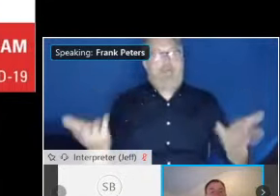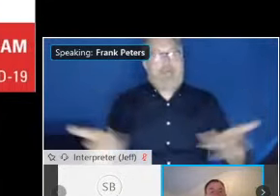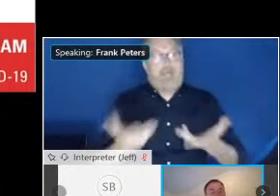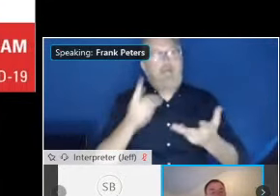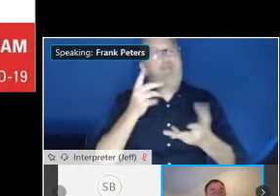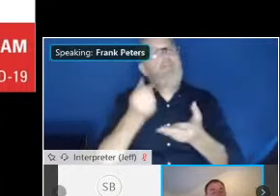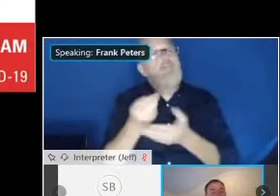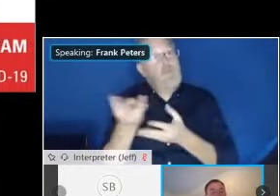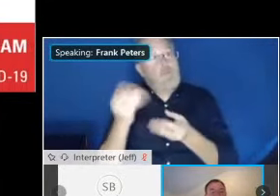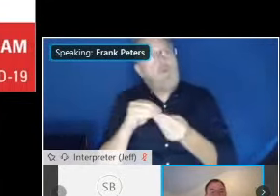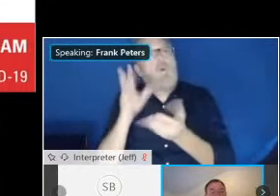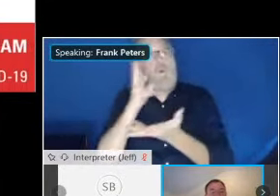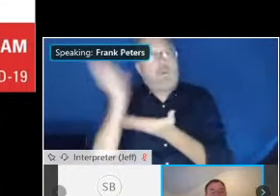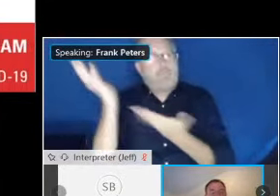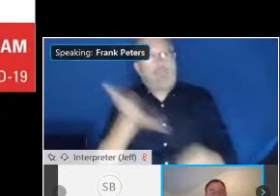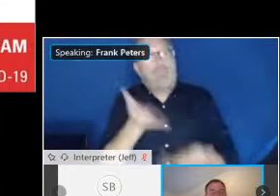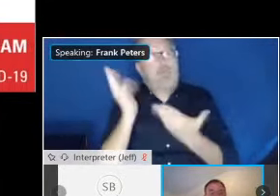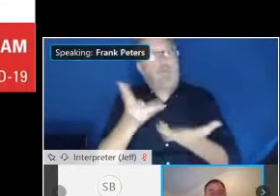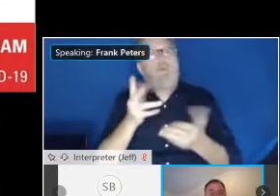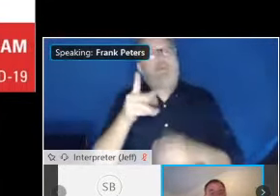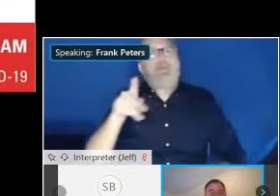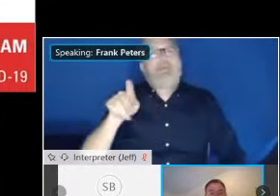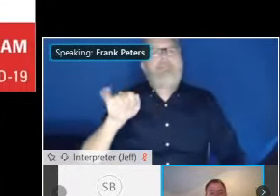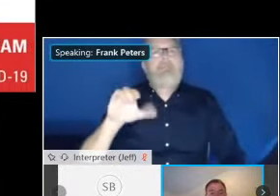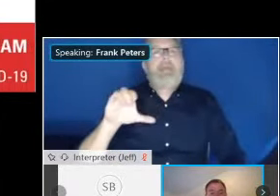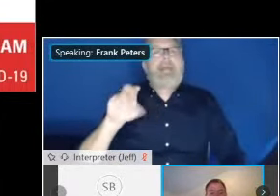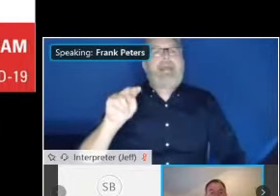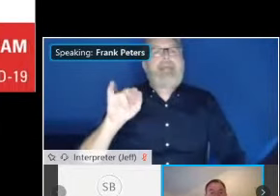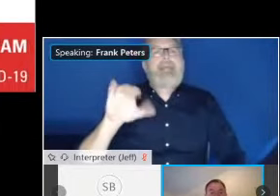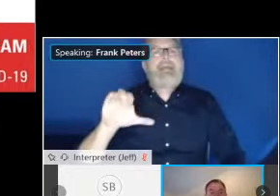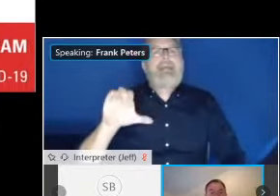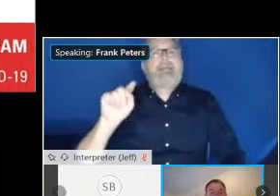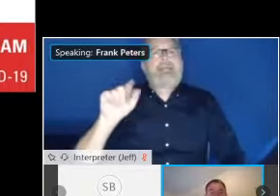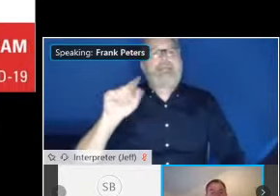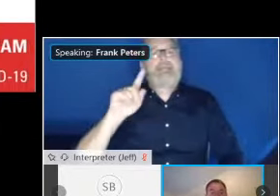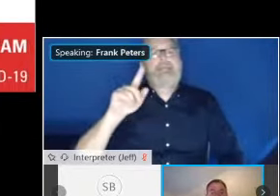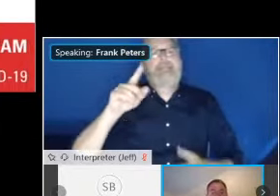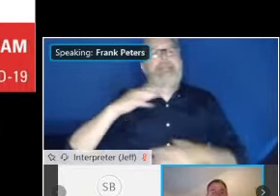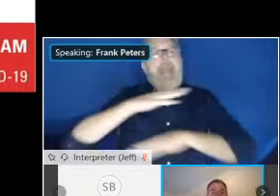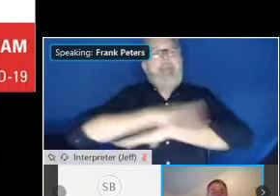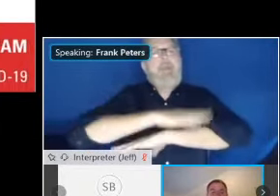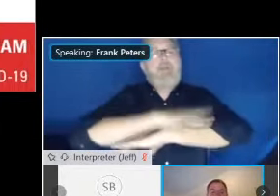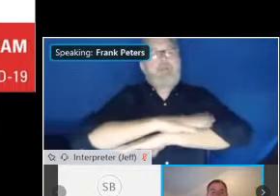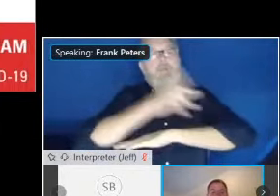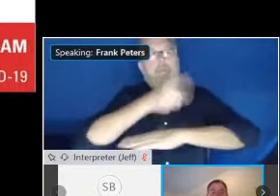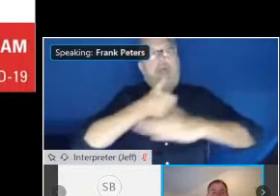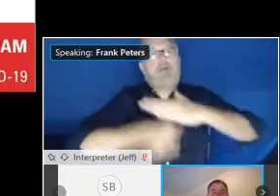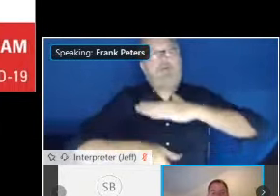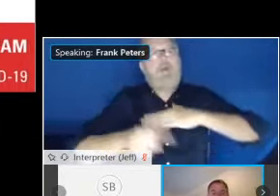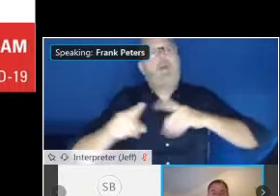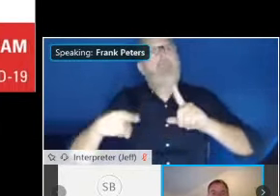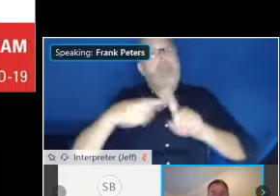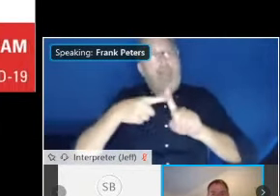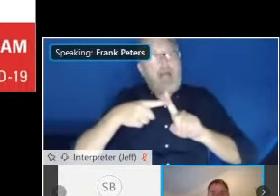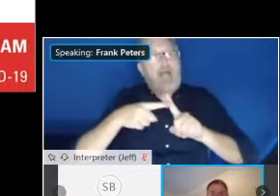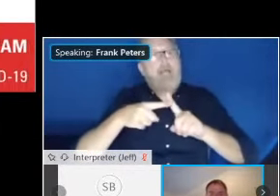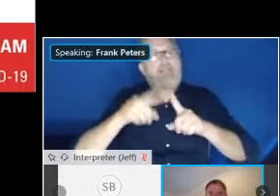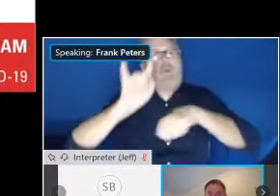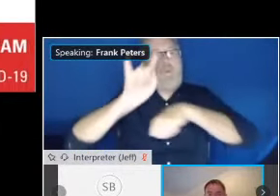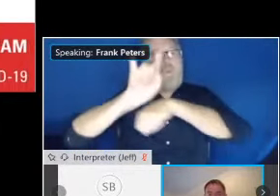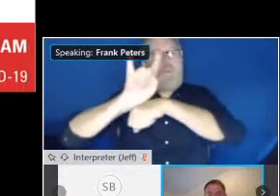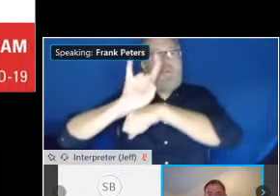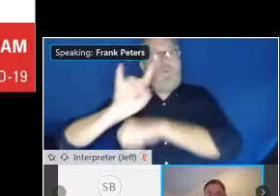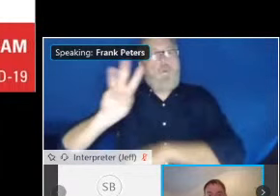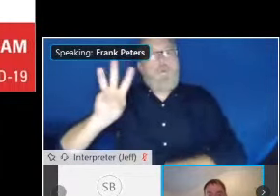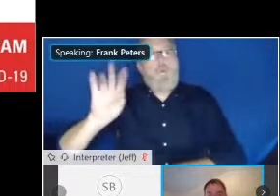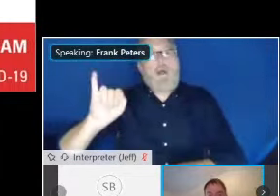campus, utilizing picnic tables from across campus. They're going to be underneath those tents and additional Wi-Fi. And the